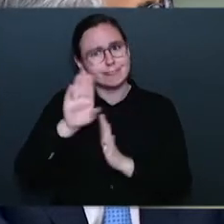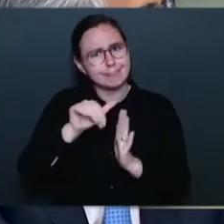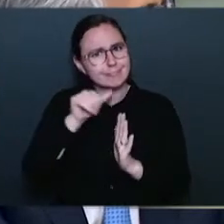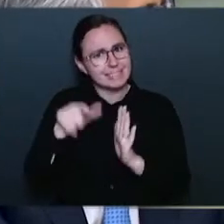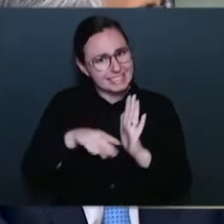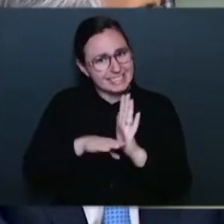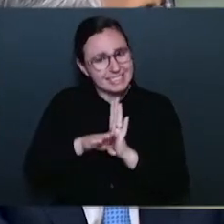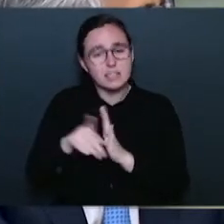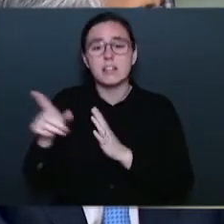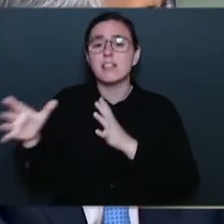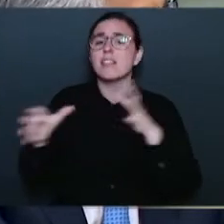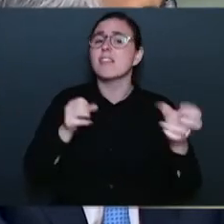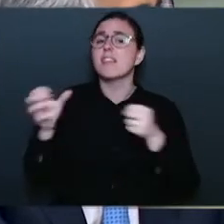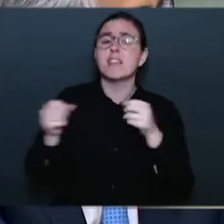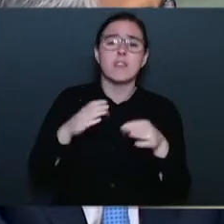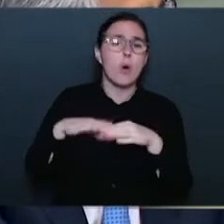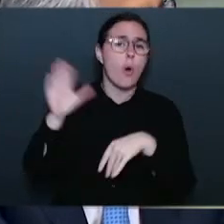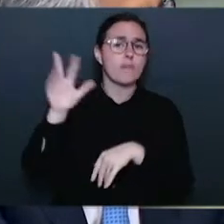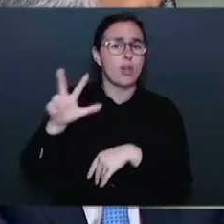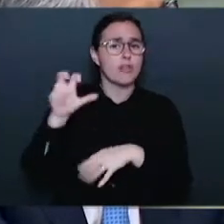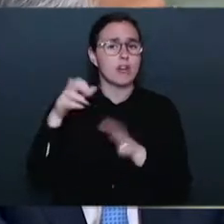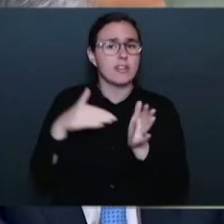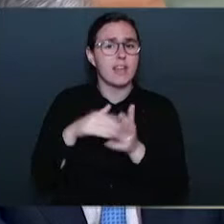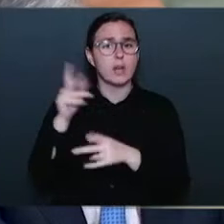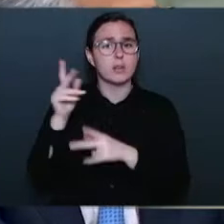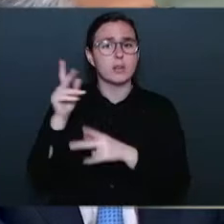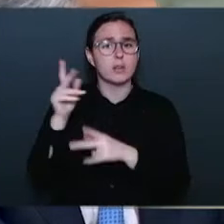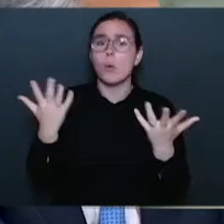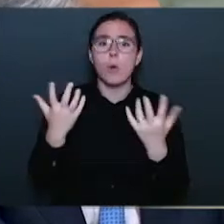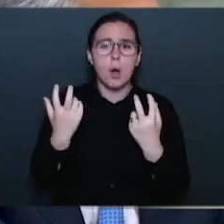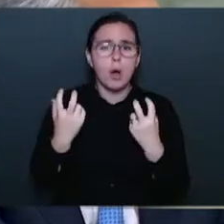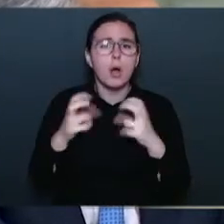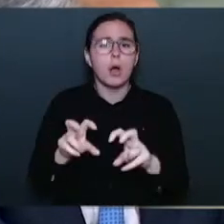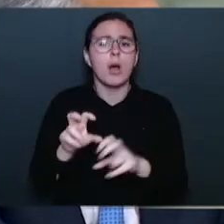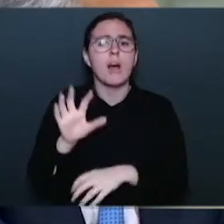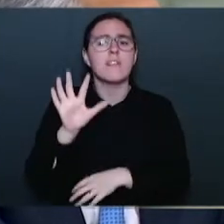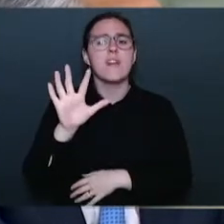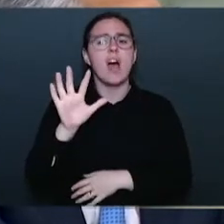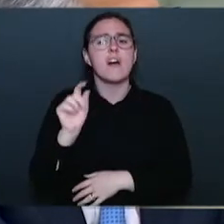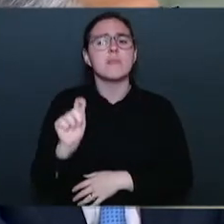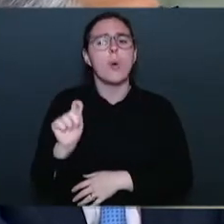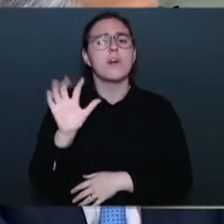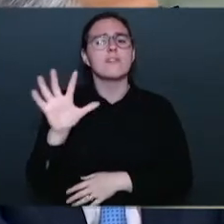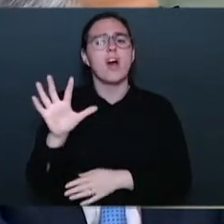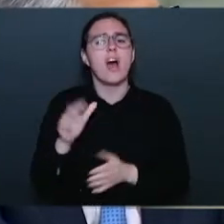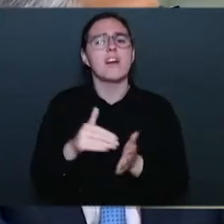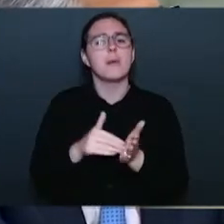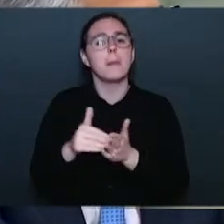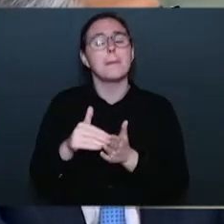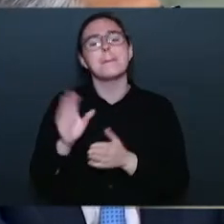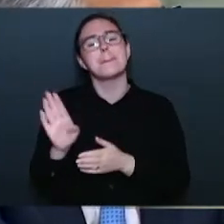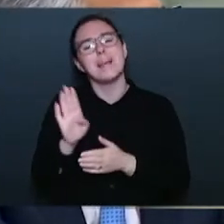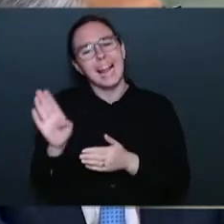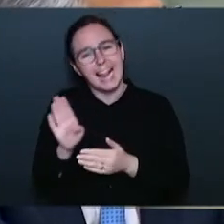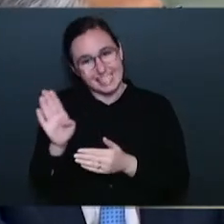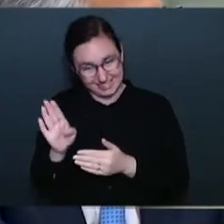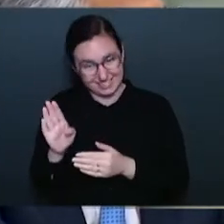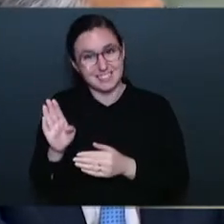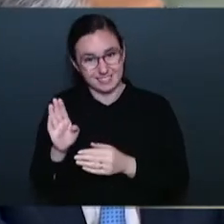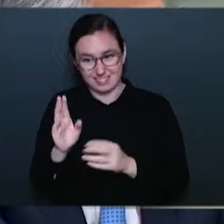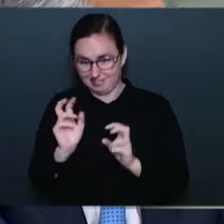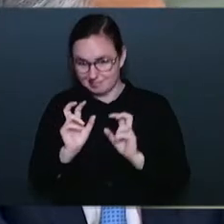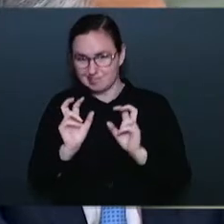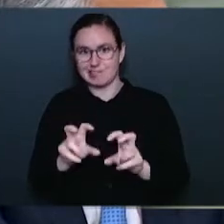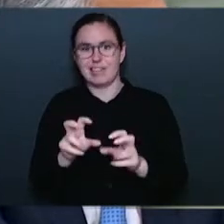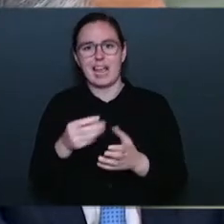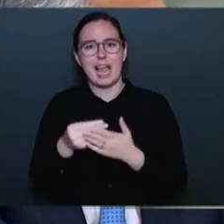billion to the economy and another 5 billion involved inter labor analysis by the Calgary chamber of voluntary organization shows instability